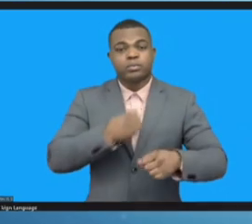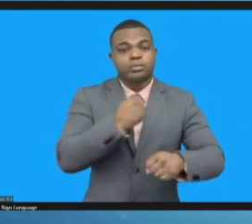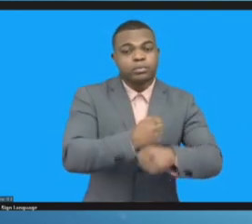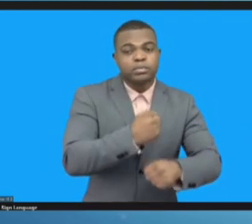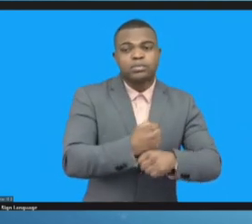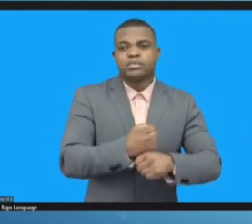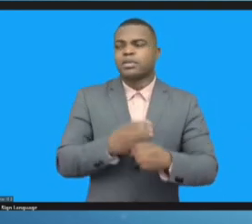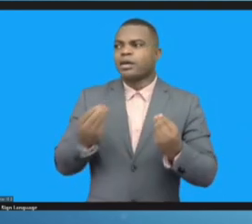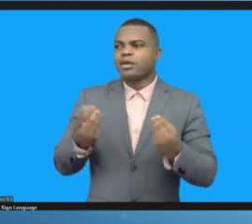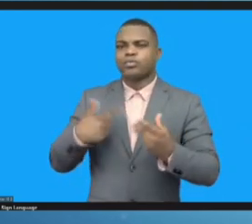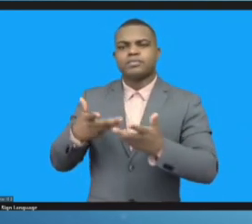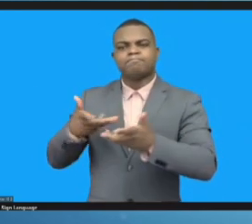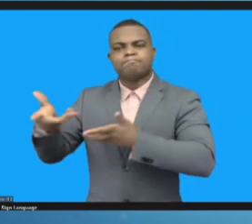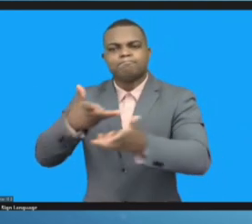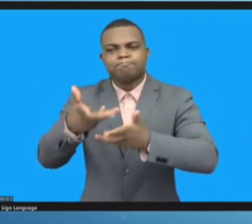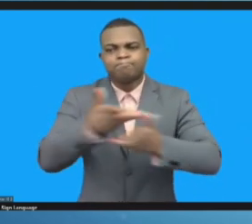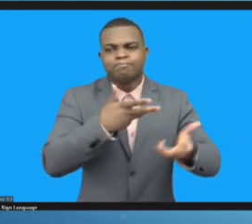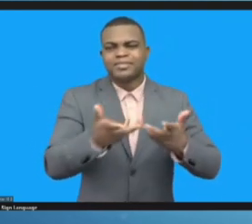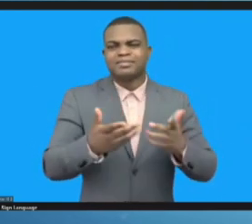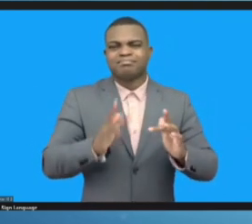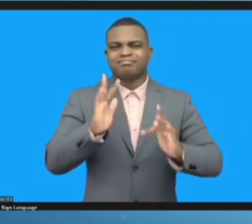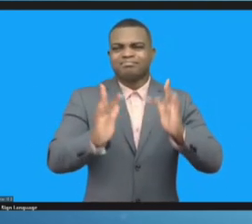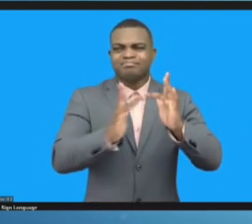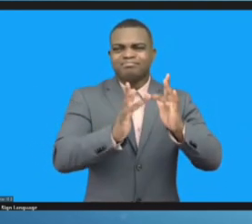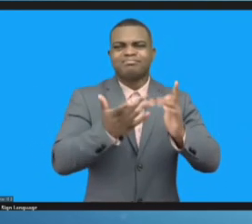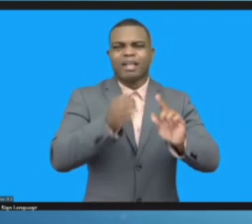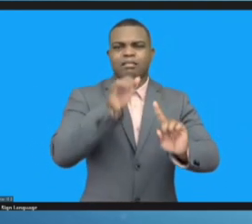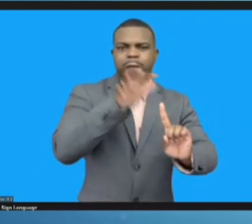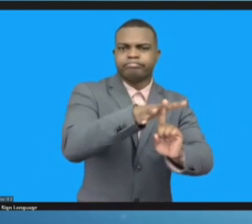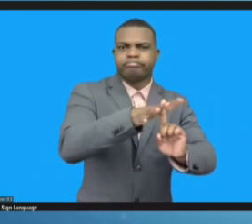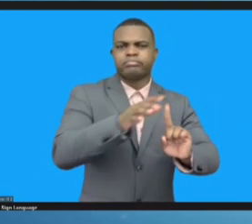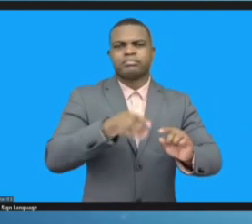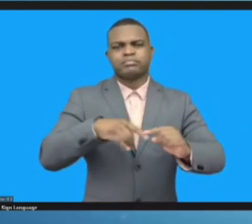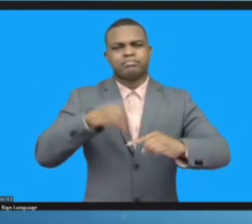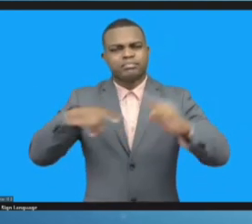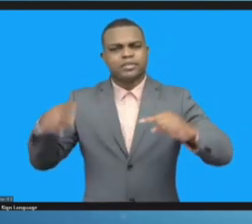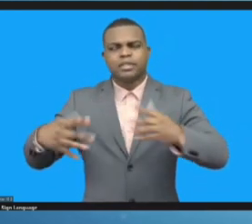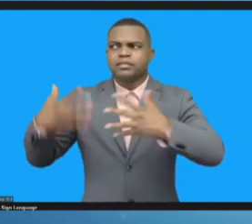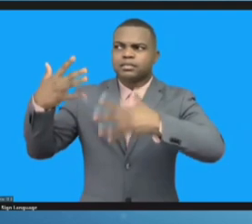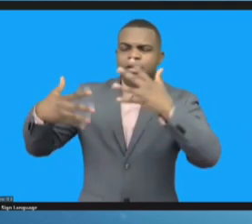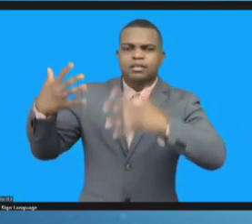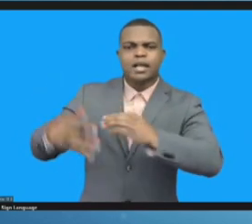privacy, violation of the digital property rights, and the list goes on.